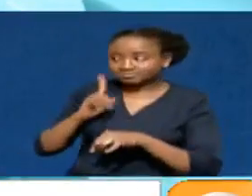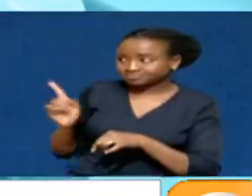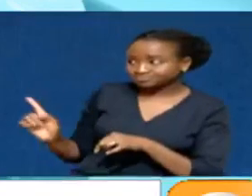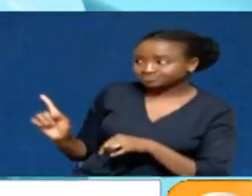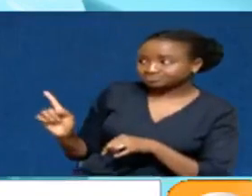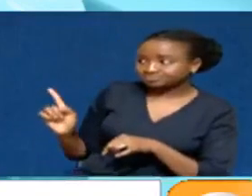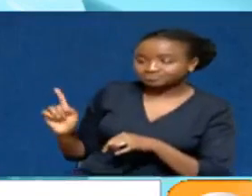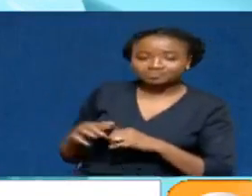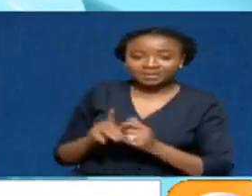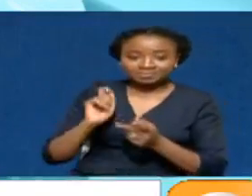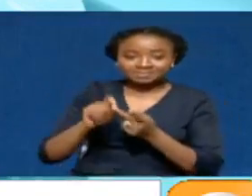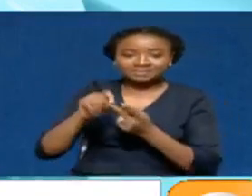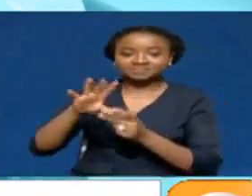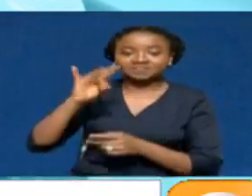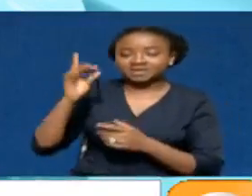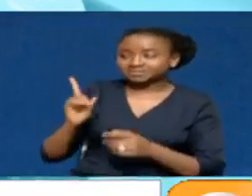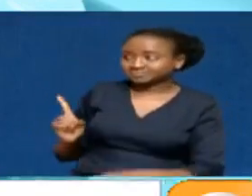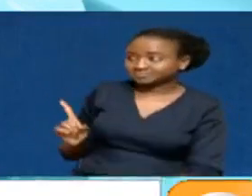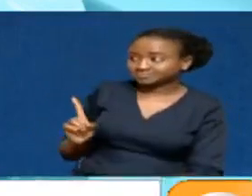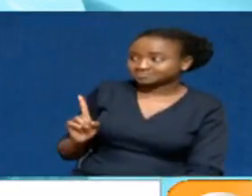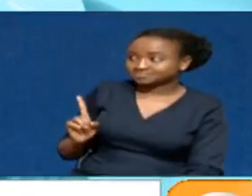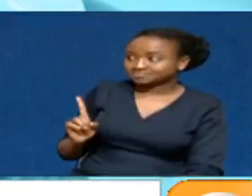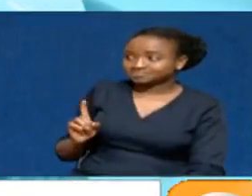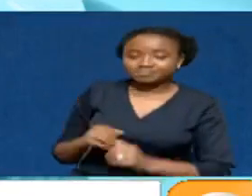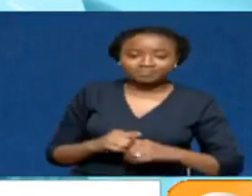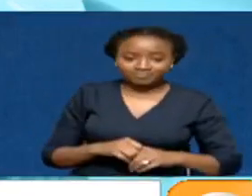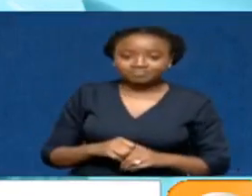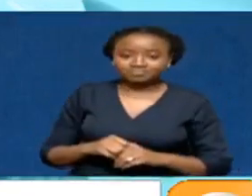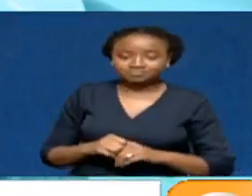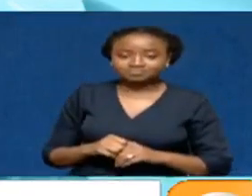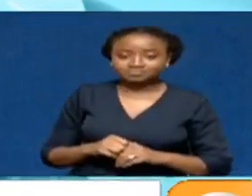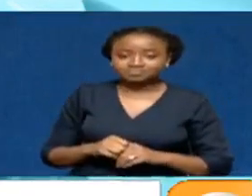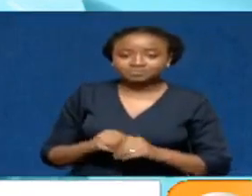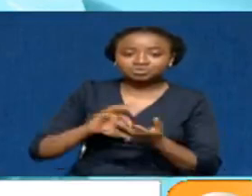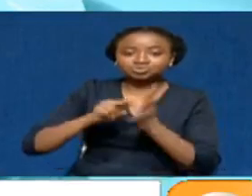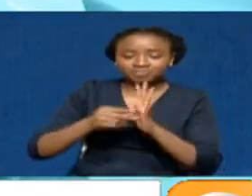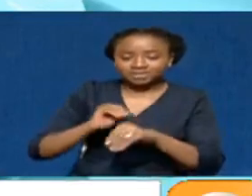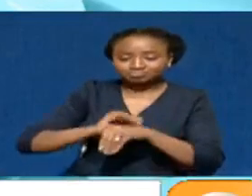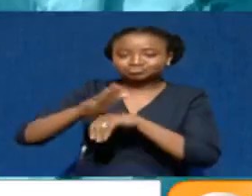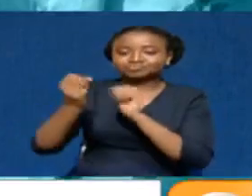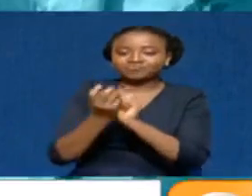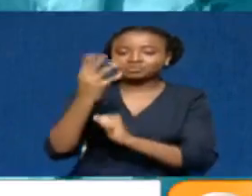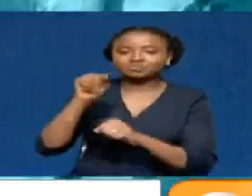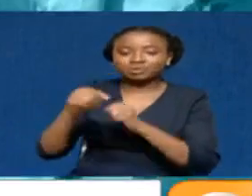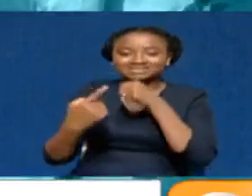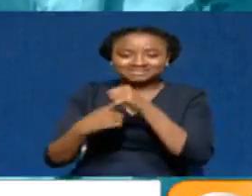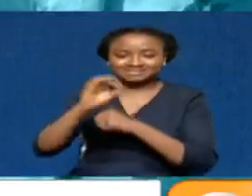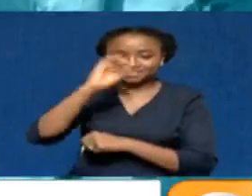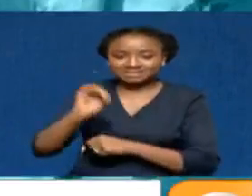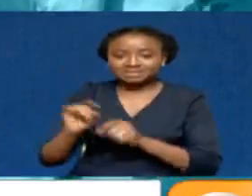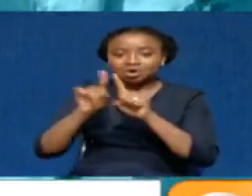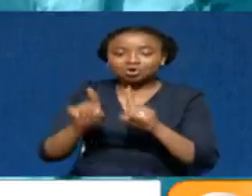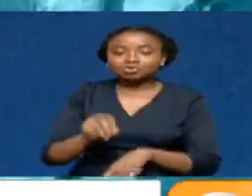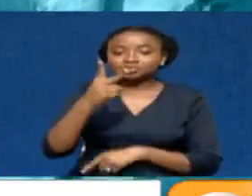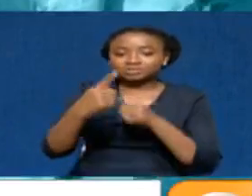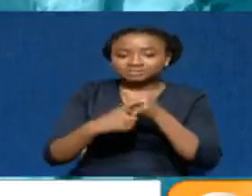for COVID-19. From a sample size of 8,680, the test positivity rate is 14.6%.